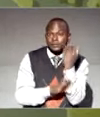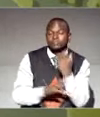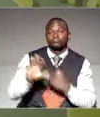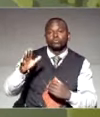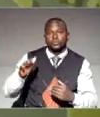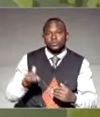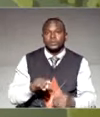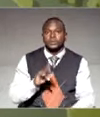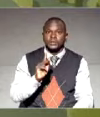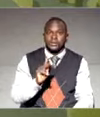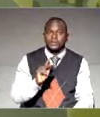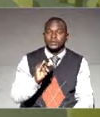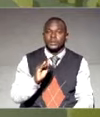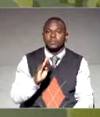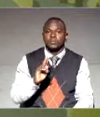Chibule,